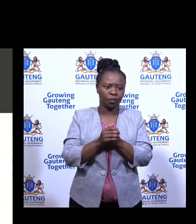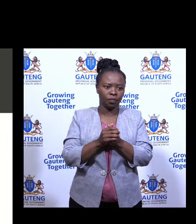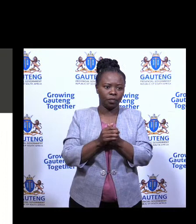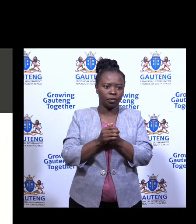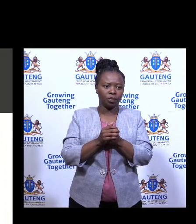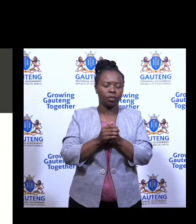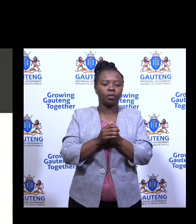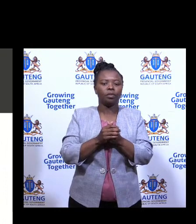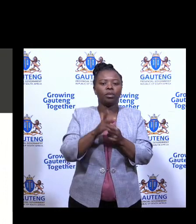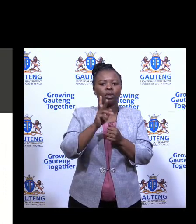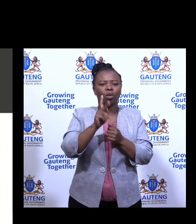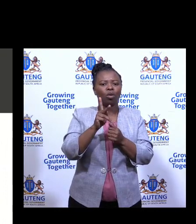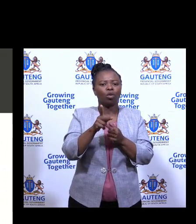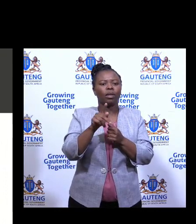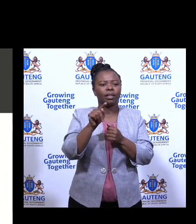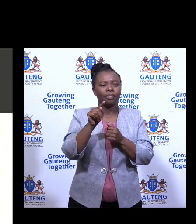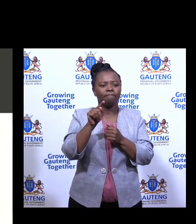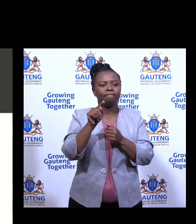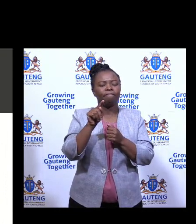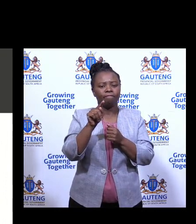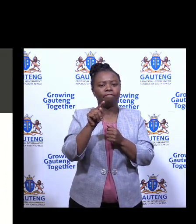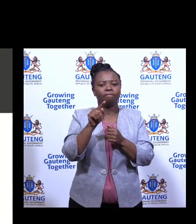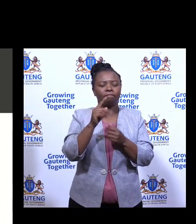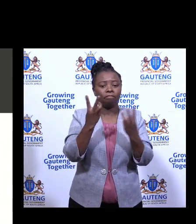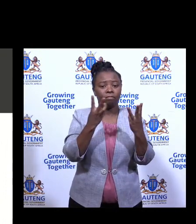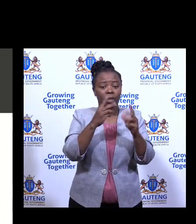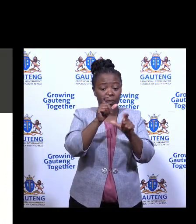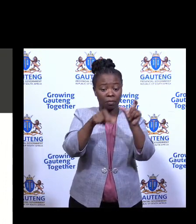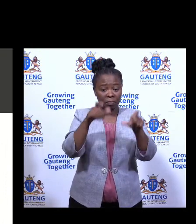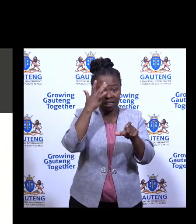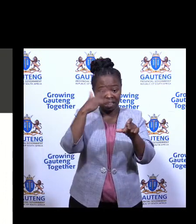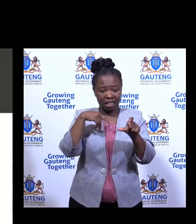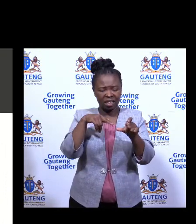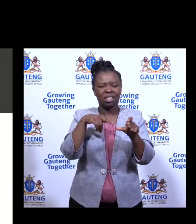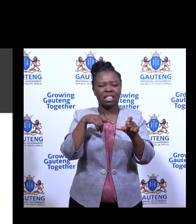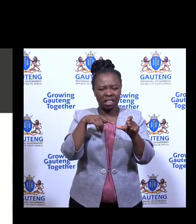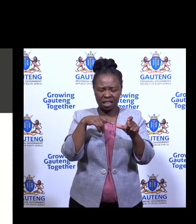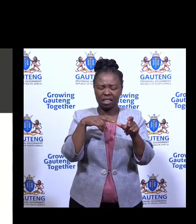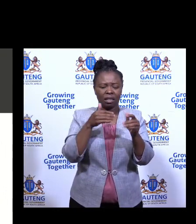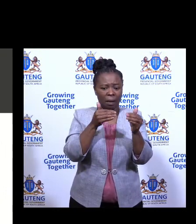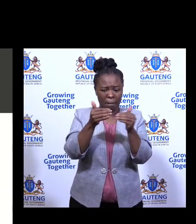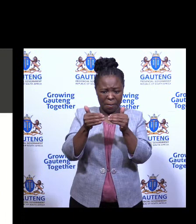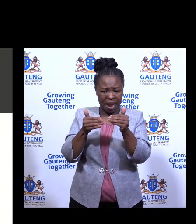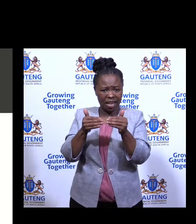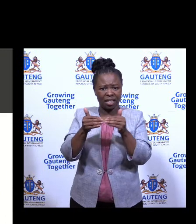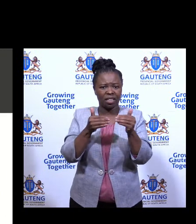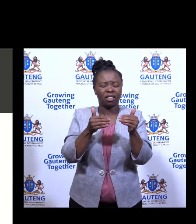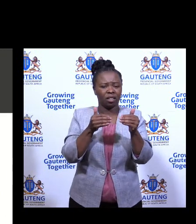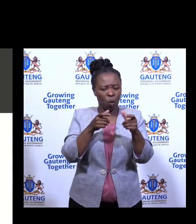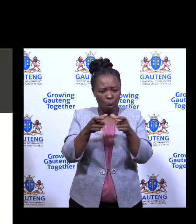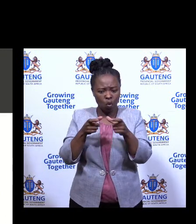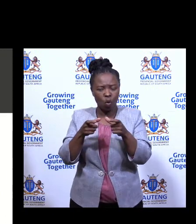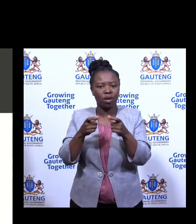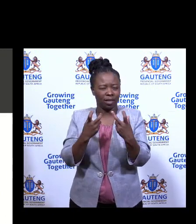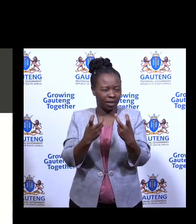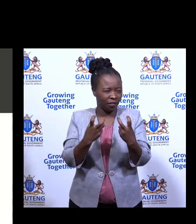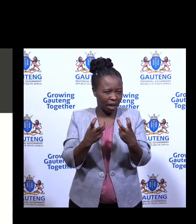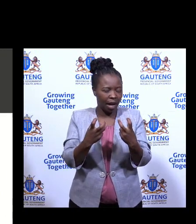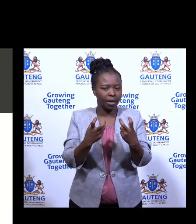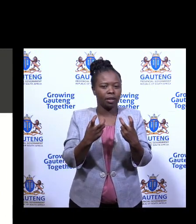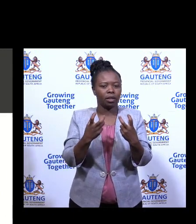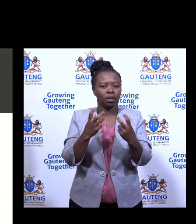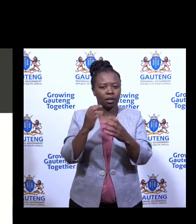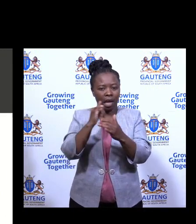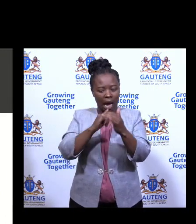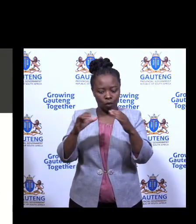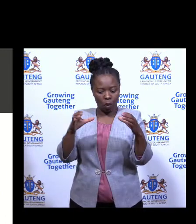The implications for this is it's very difficult to manage these patients. It's difficult sometimes to self-isolate because they may have conditions that make it difficult. And